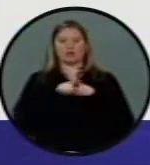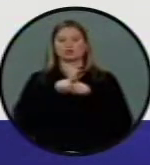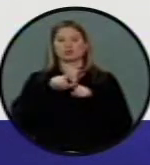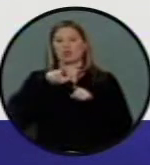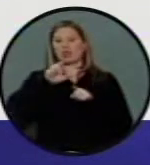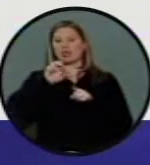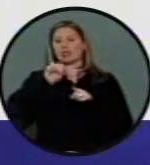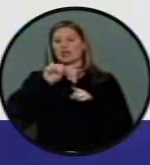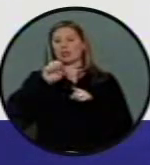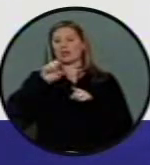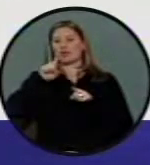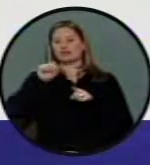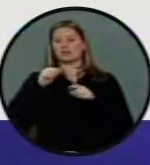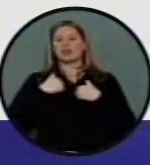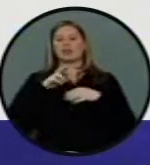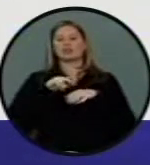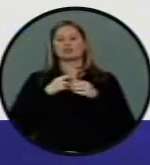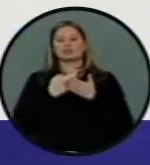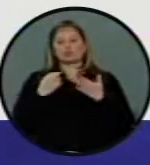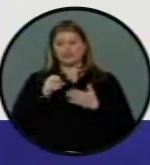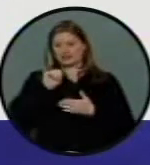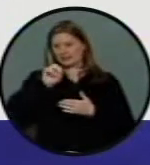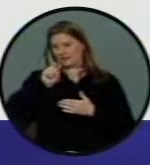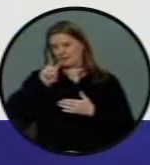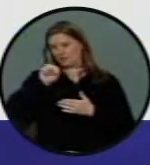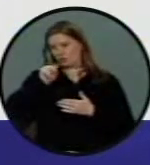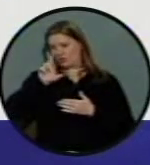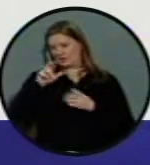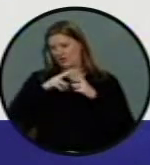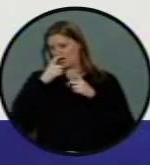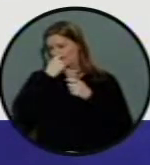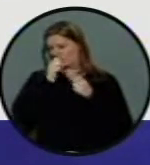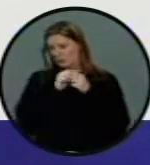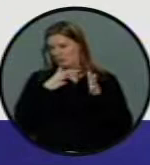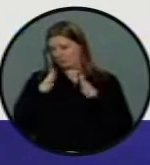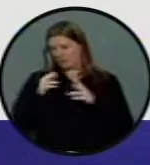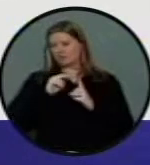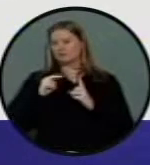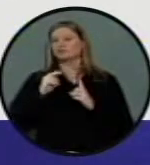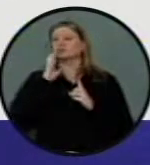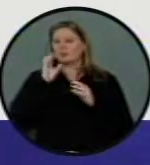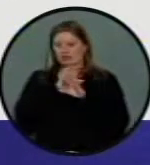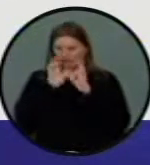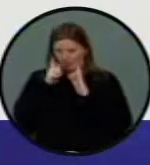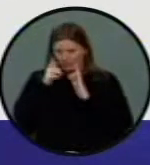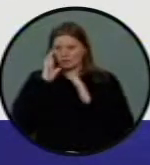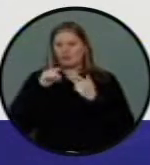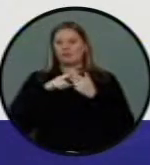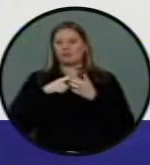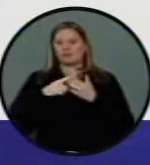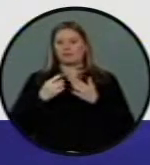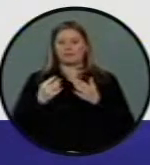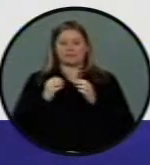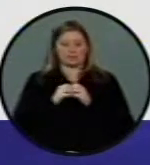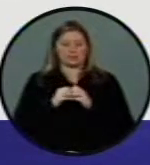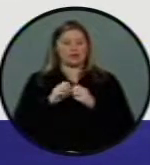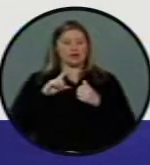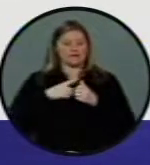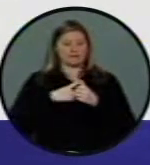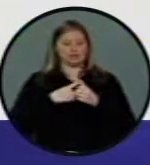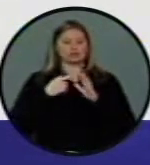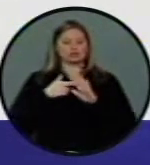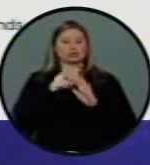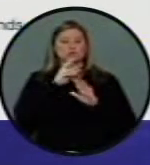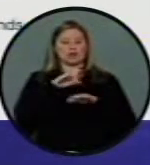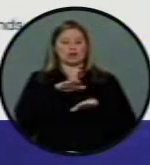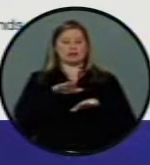natural resource inventory, and this is really interesting from a planning perspective, and I think that'll become clear as I go through. So this initial layer shows lakes,